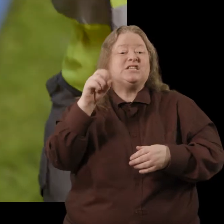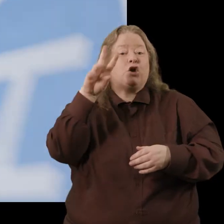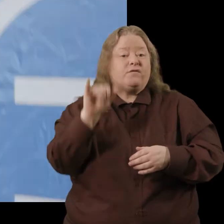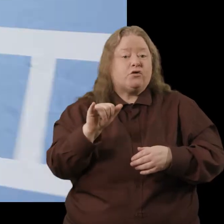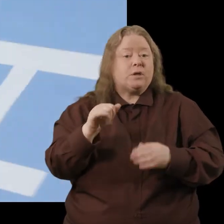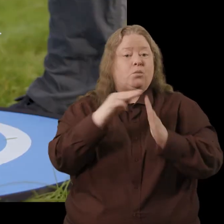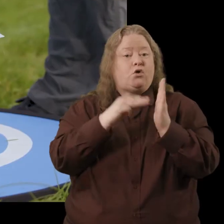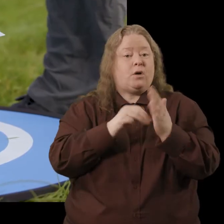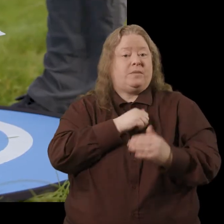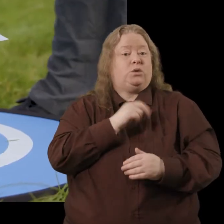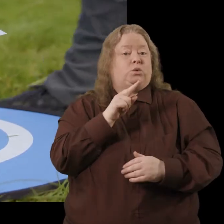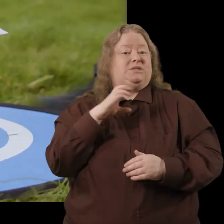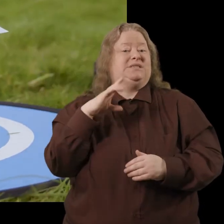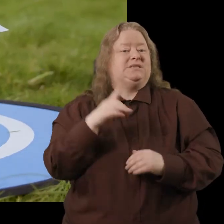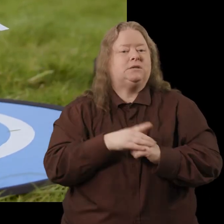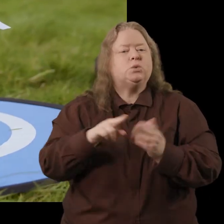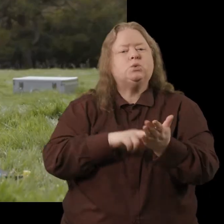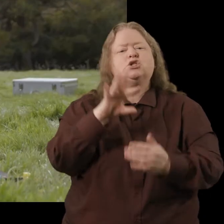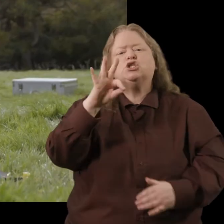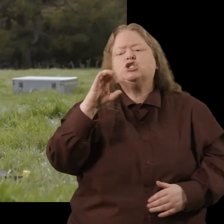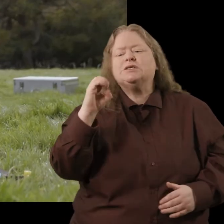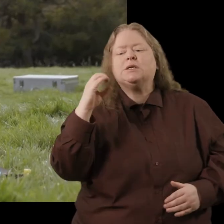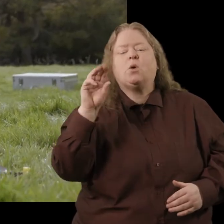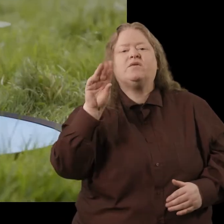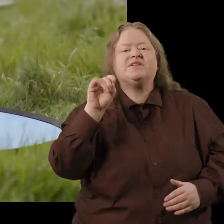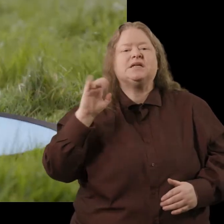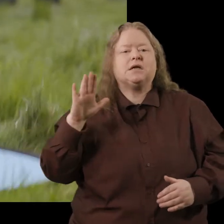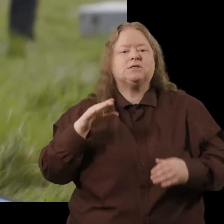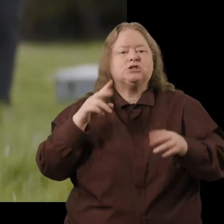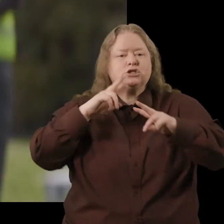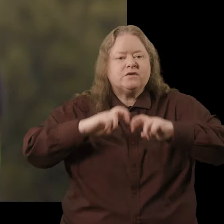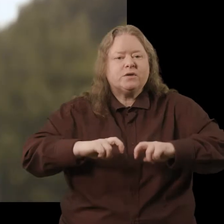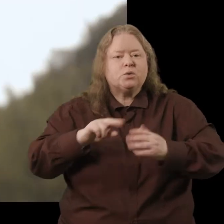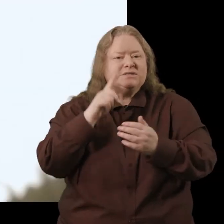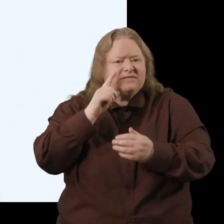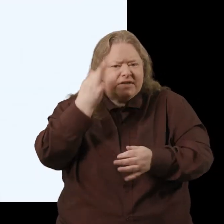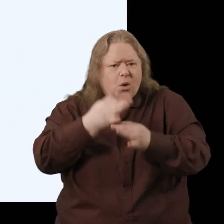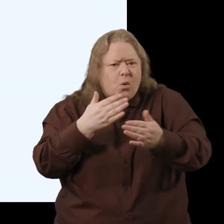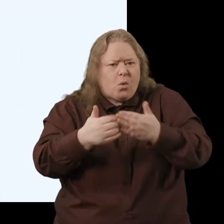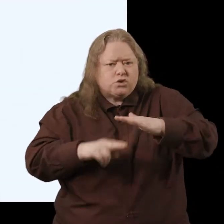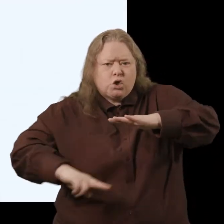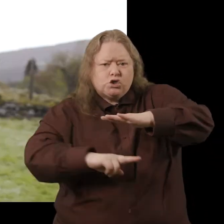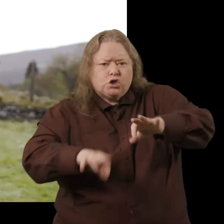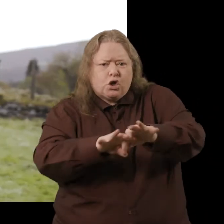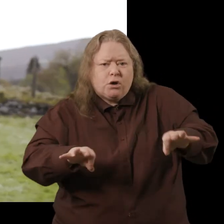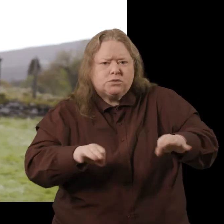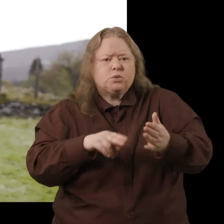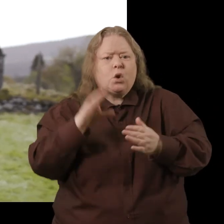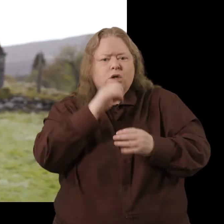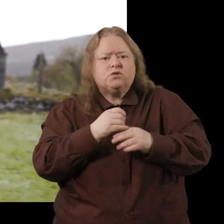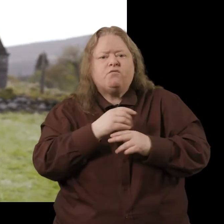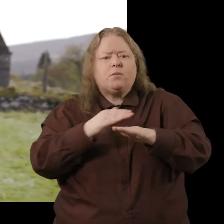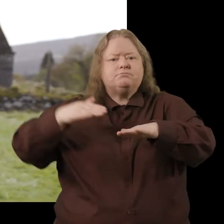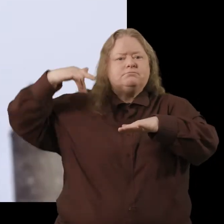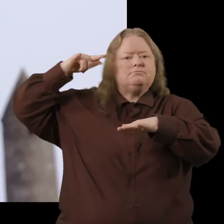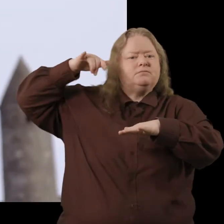UCD. They use geophysical surveys to discover what's beneath the ground, and they also look at it from above using